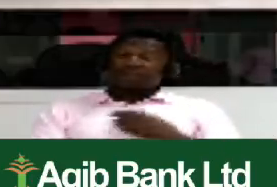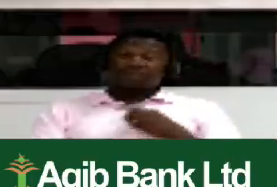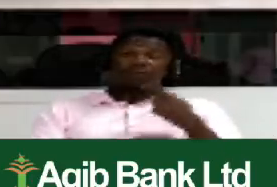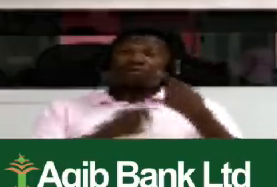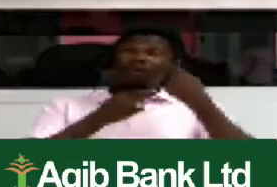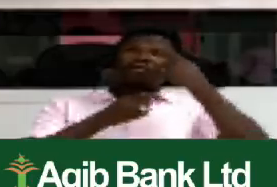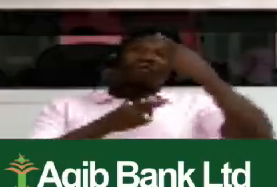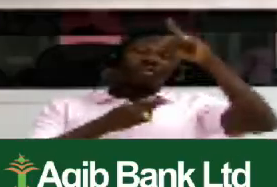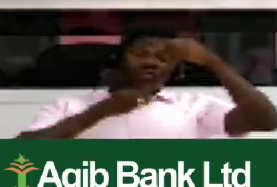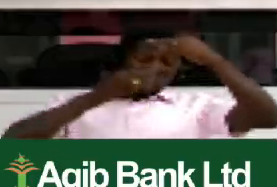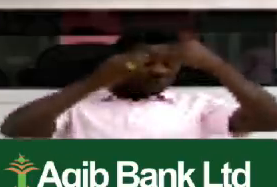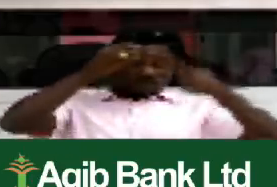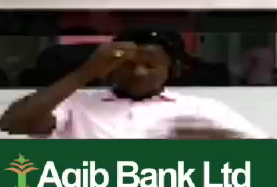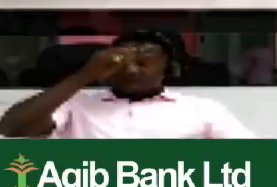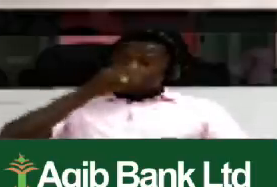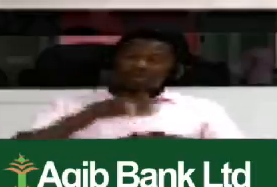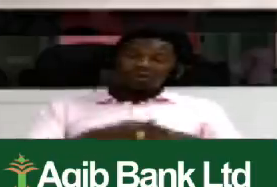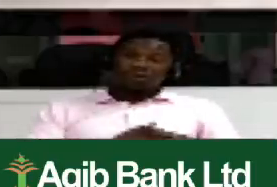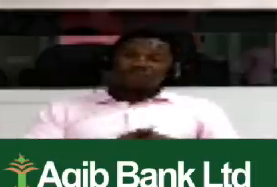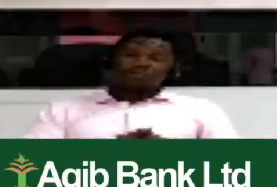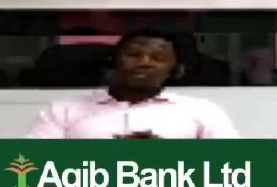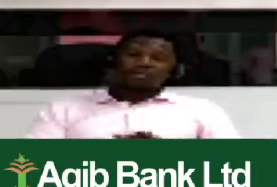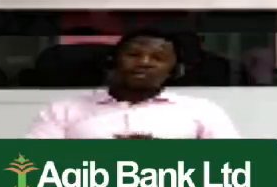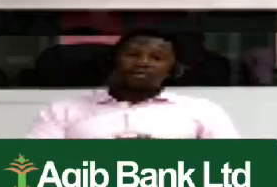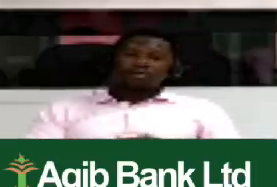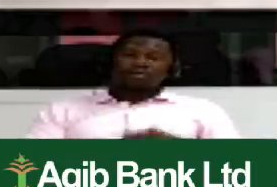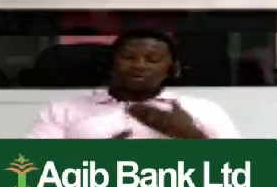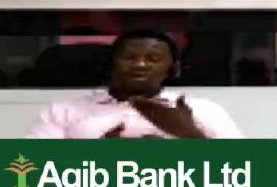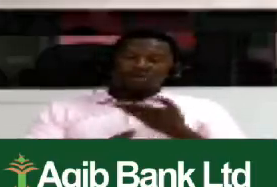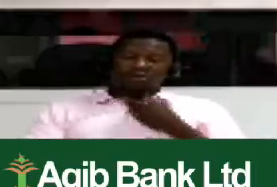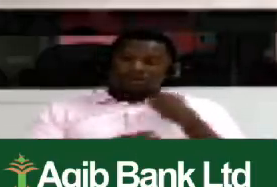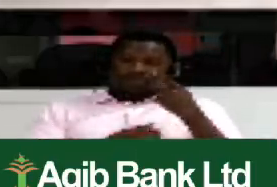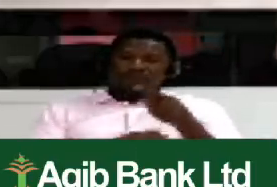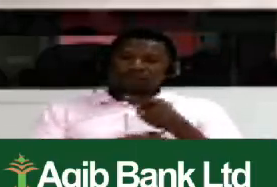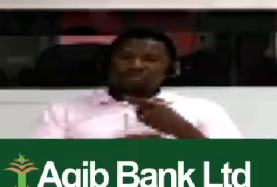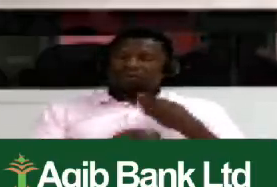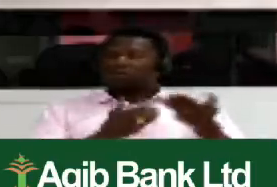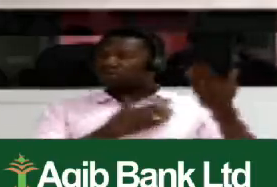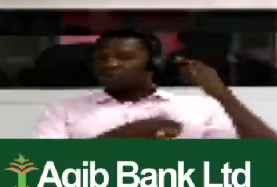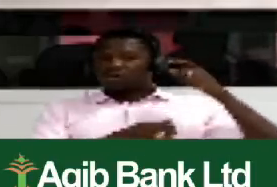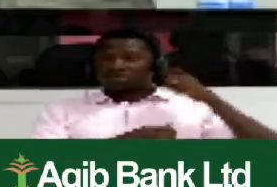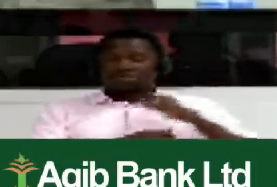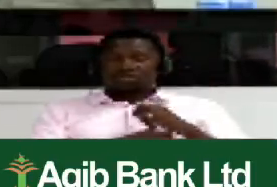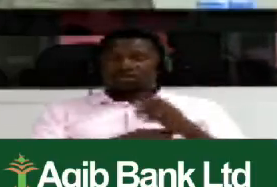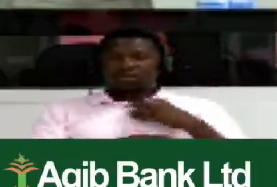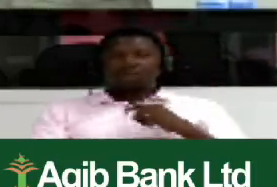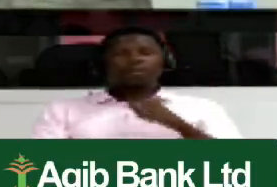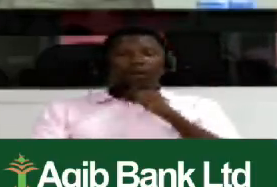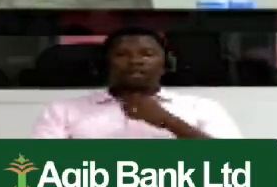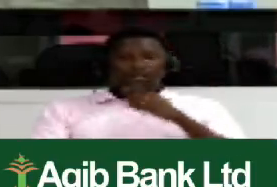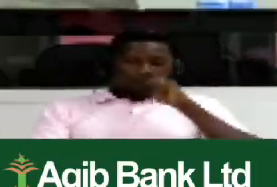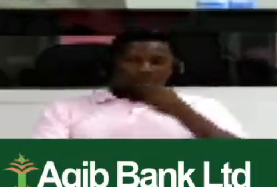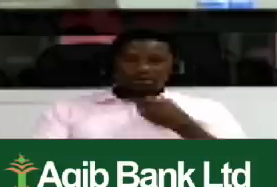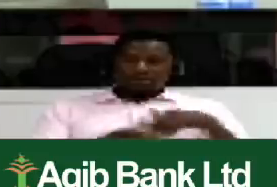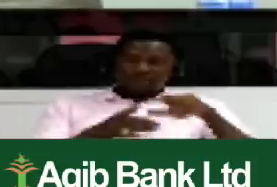Now, we have experienced a similar thing. Just not long ago, a gentleman died in the hands of the police, allegedly.